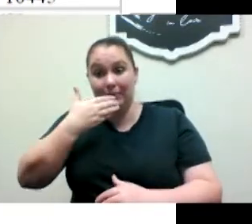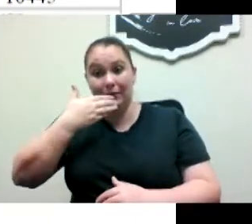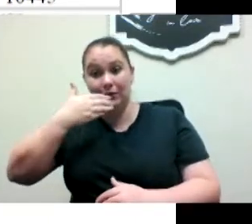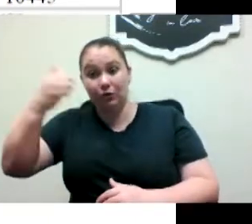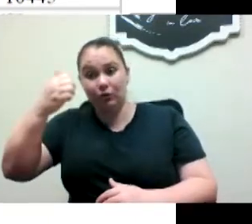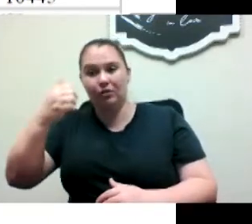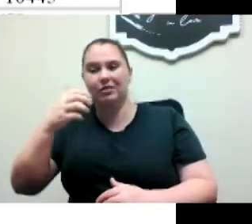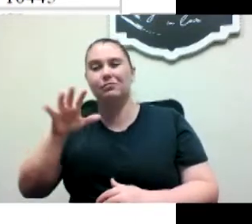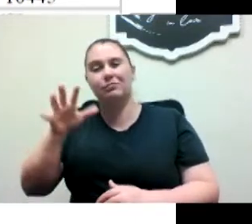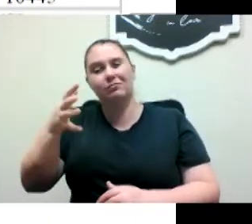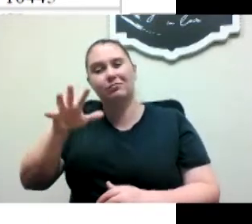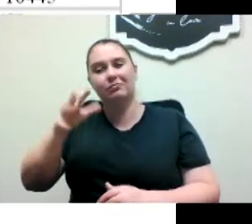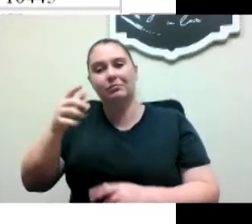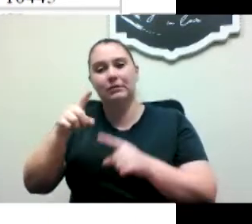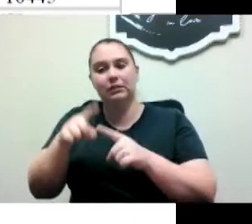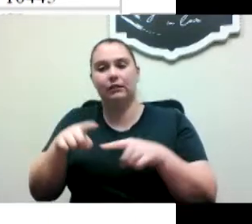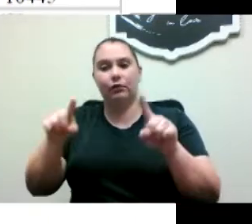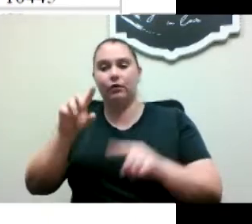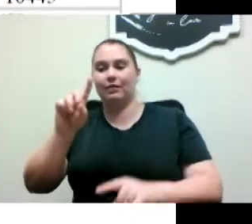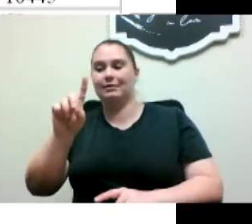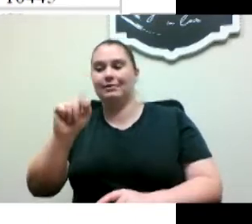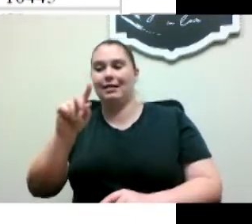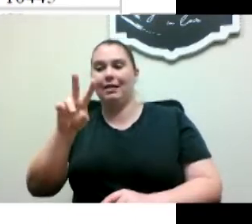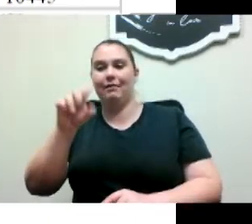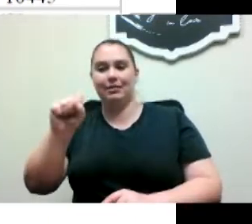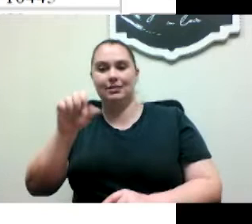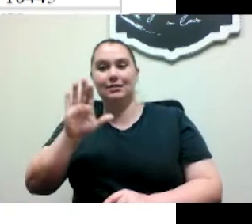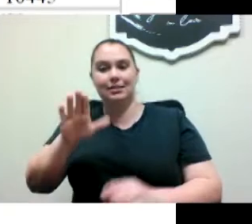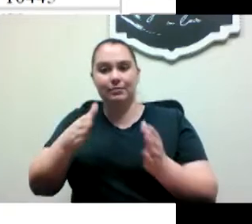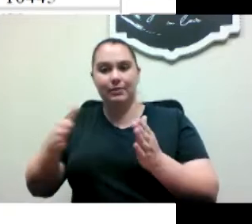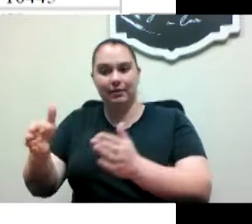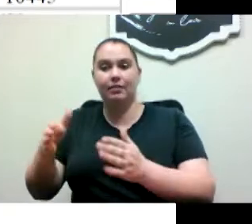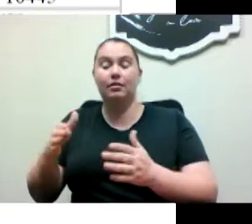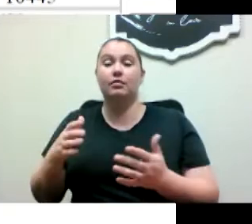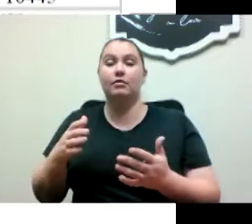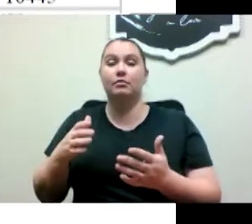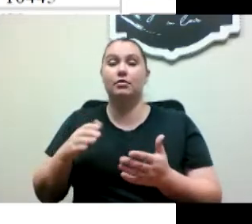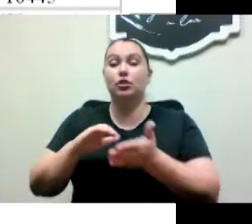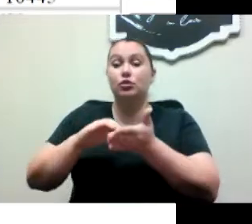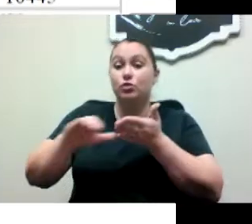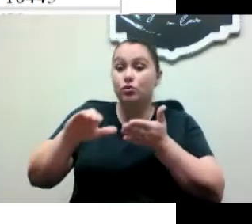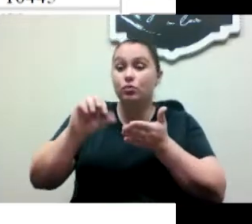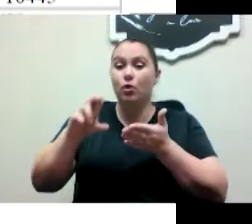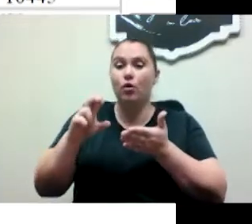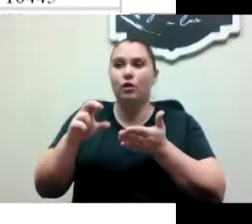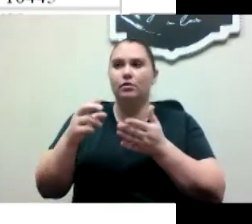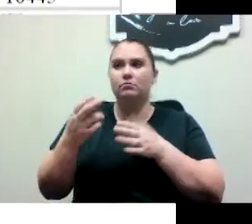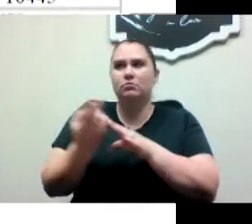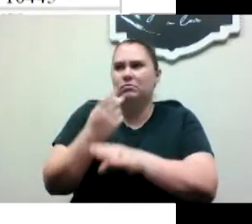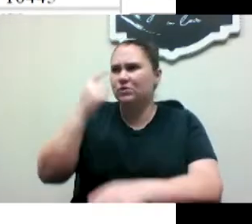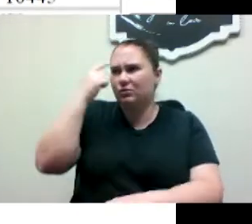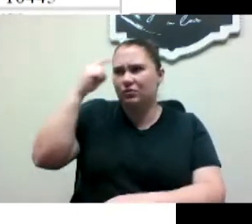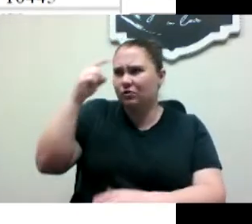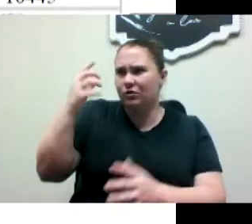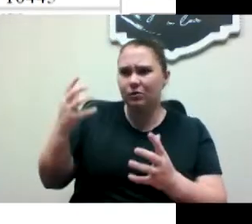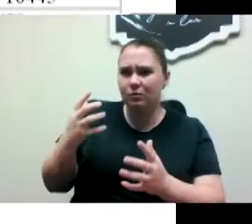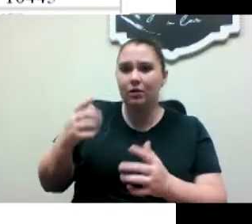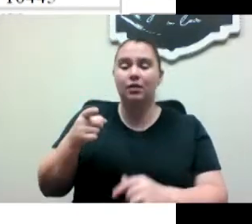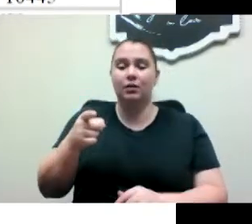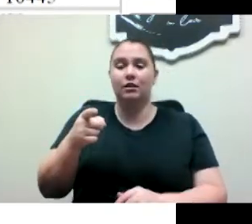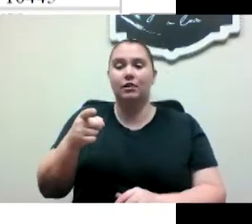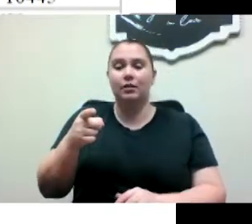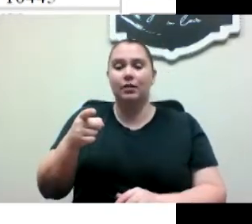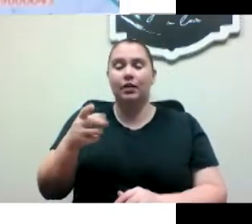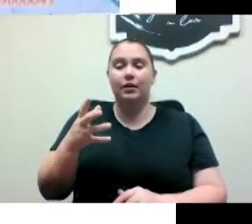Davis plan suggestions, the excuse or the justification for it is the convenience of the voters, and that's a perfectly